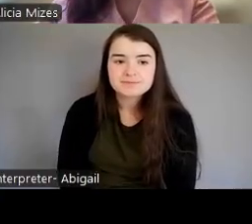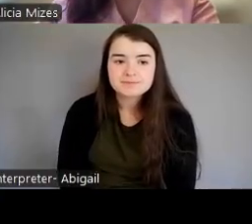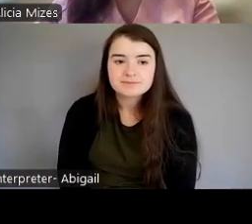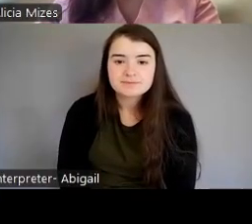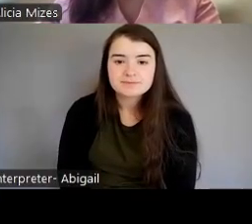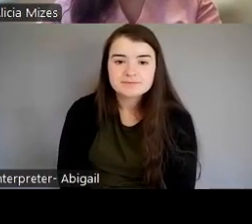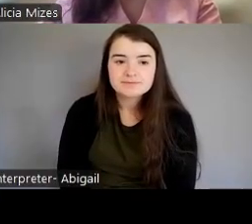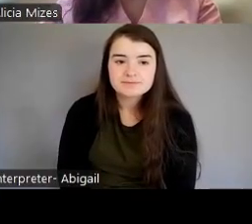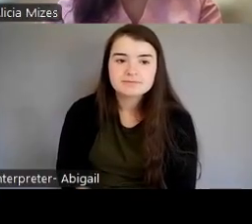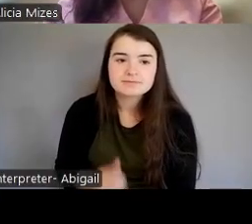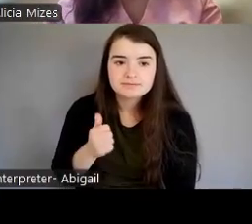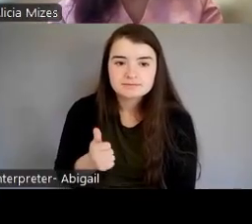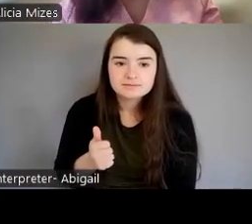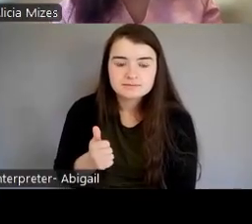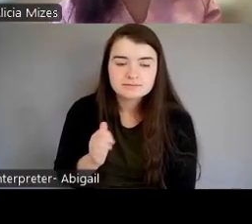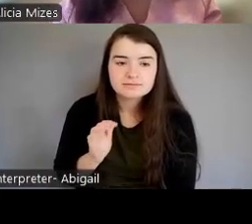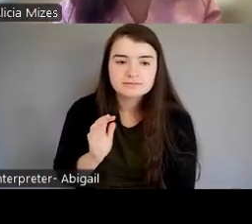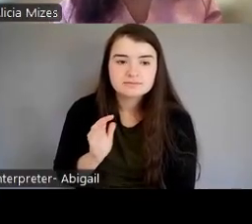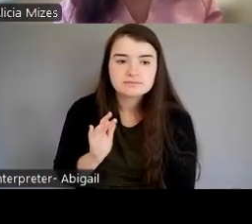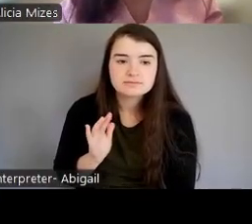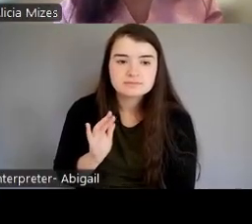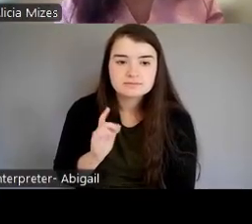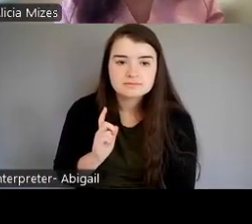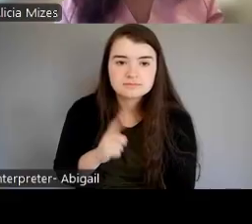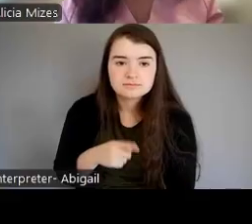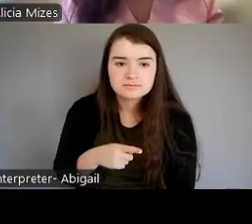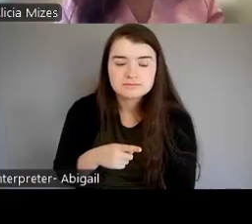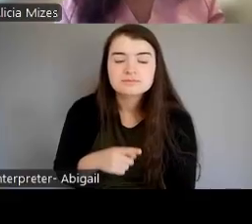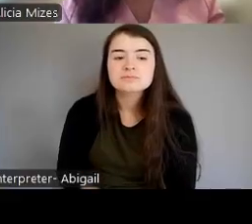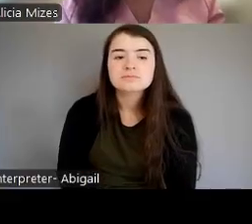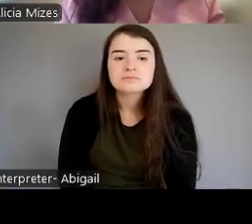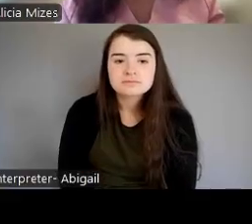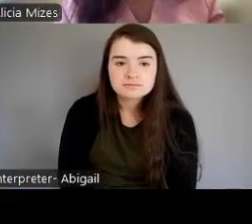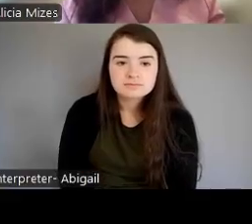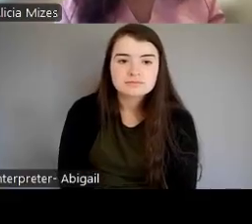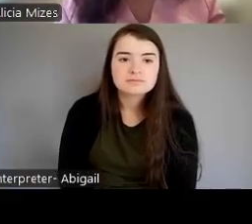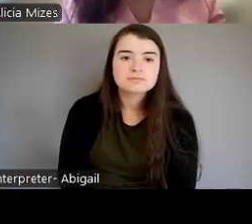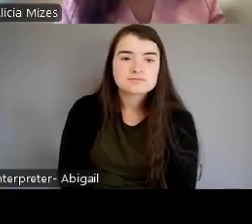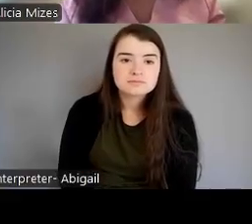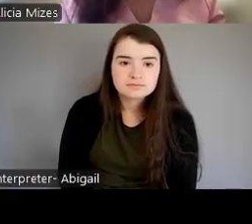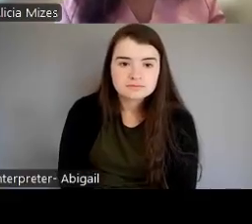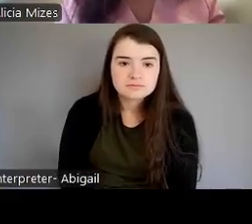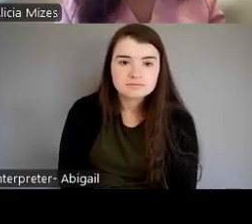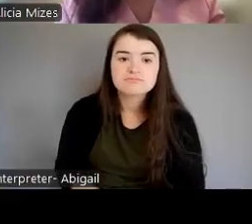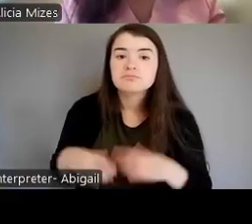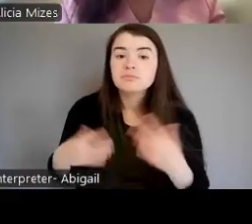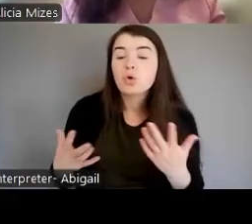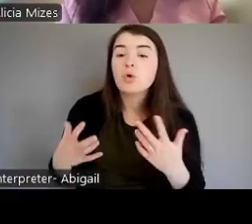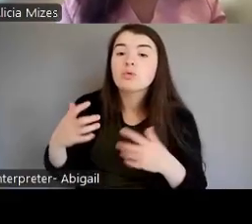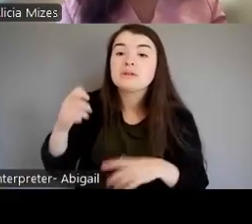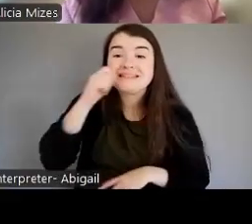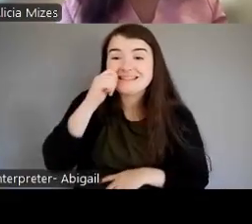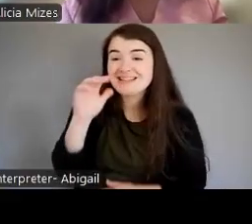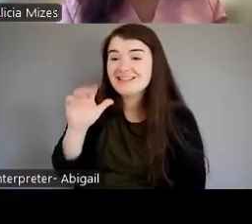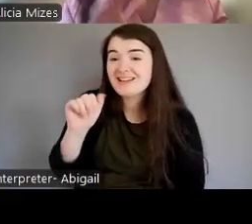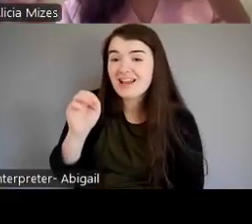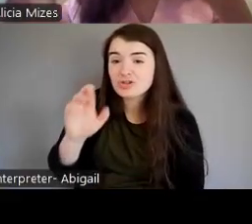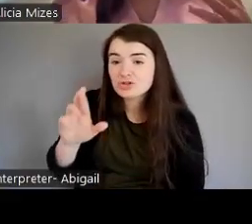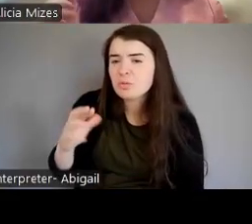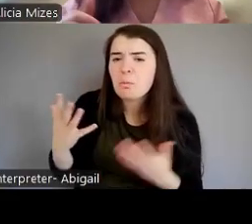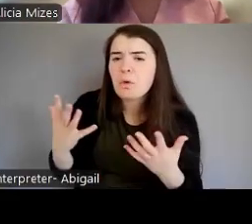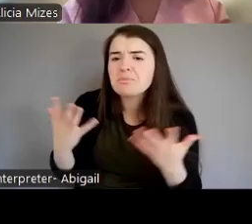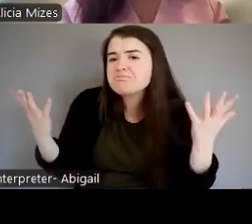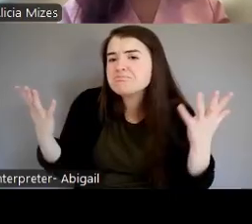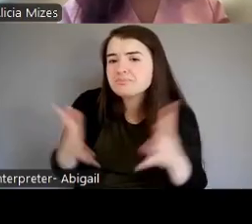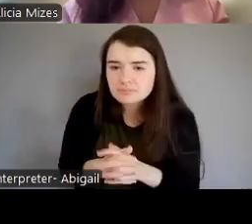Okay, so to talk a little bit more about skin cancer, so what is skin cancer? So I just want to kind of talk a